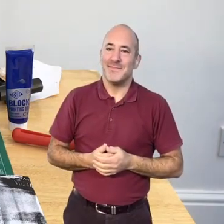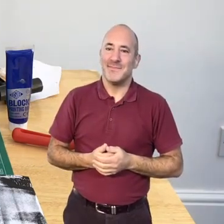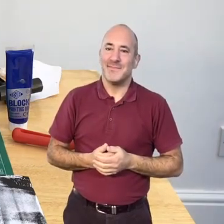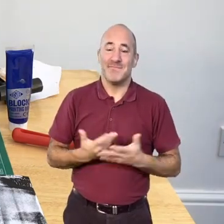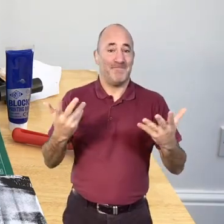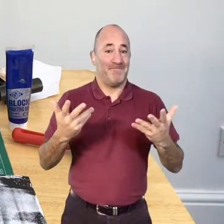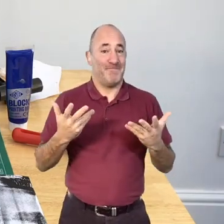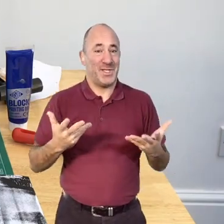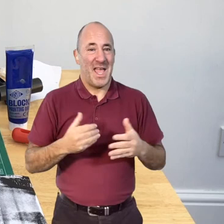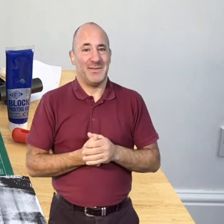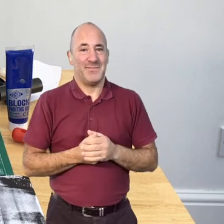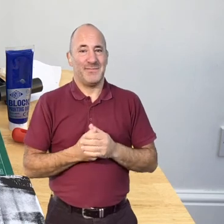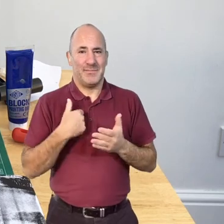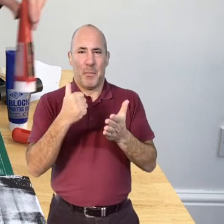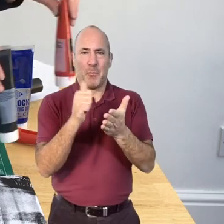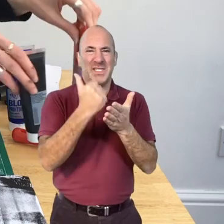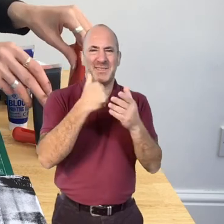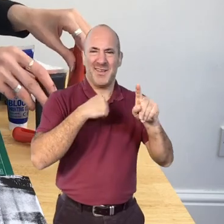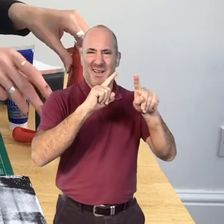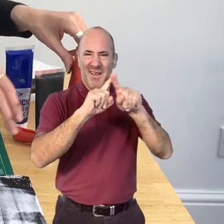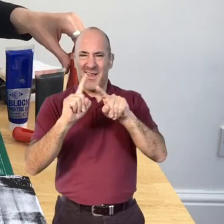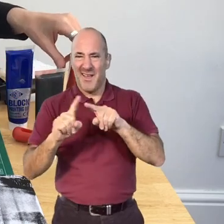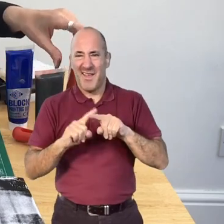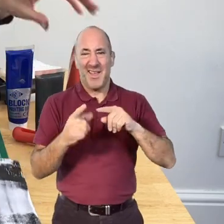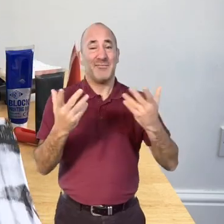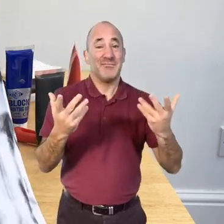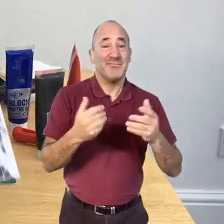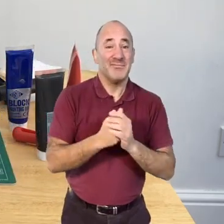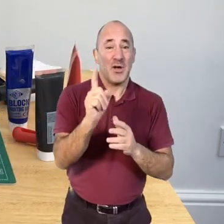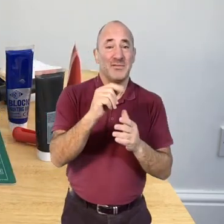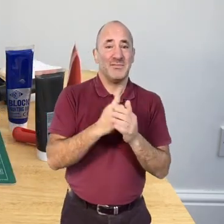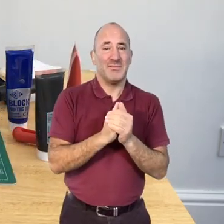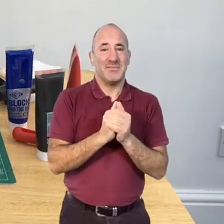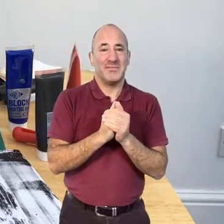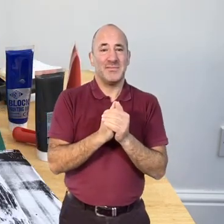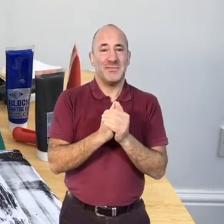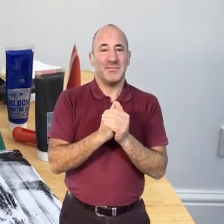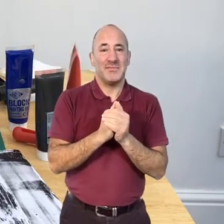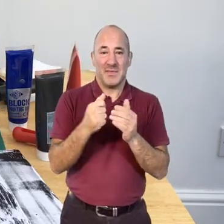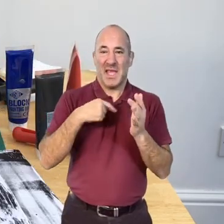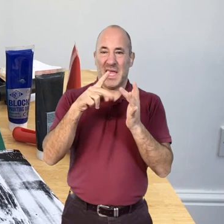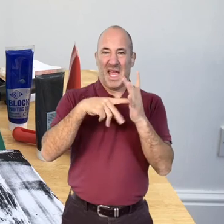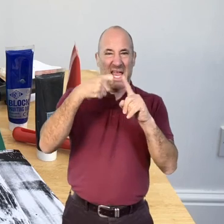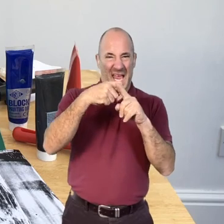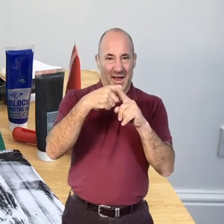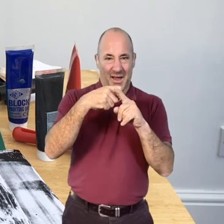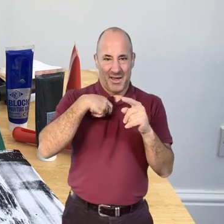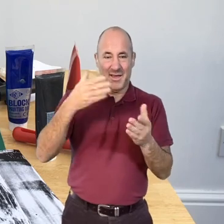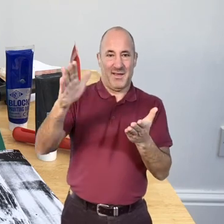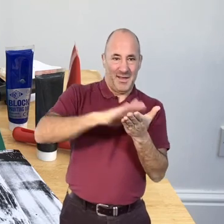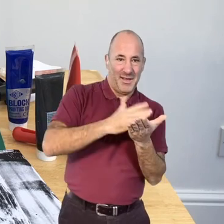So today, the different types of printing that we've made are a print by inking off our palette